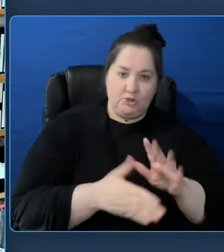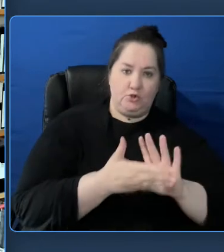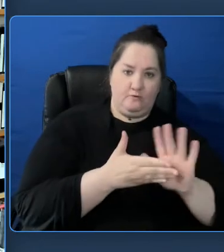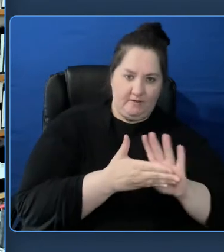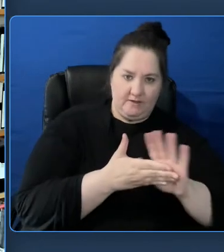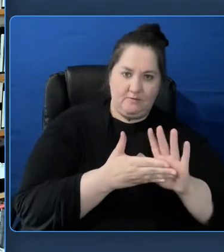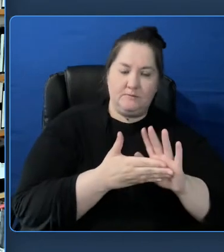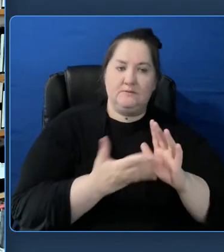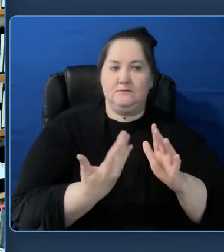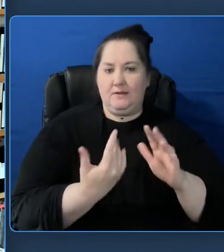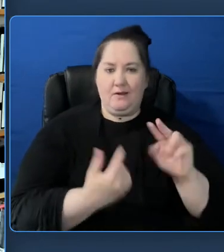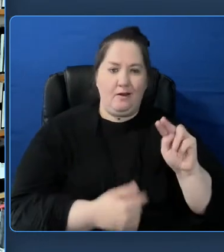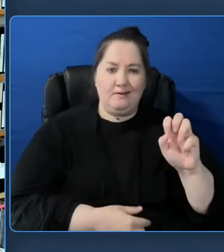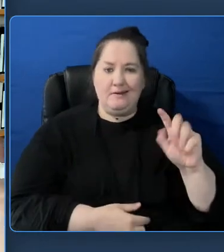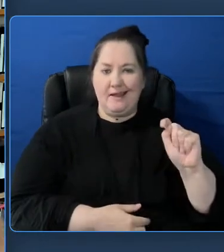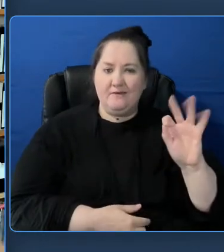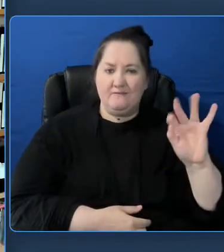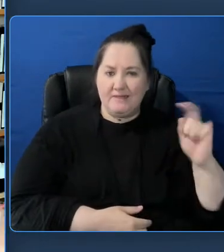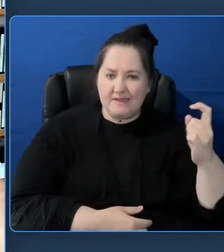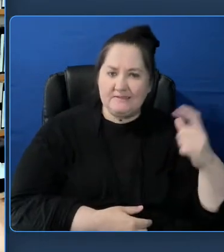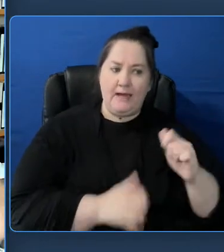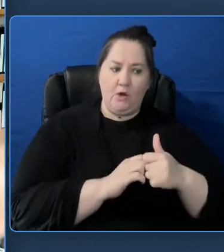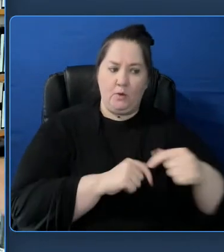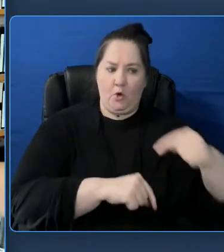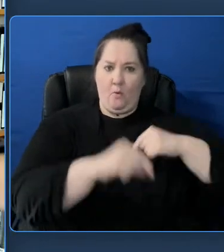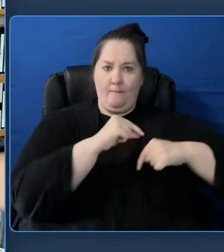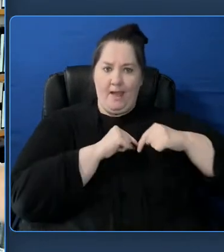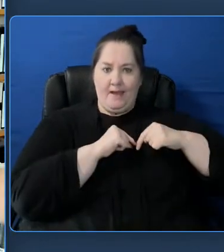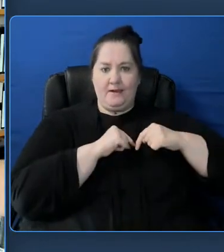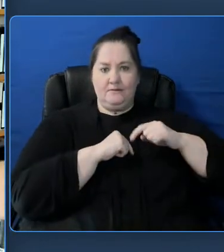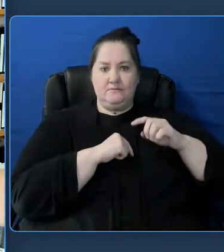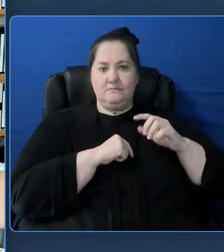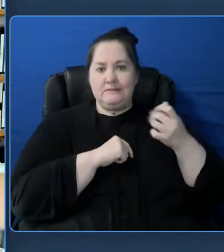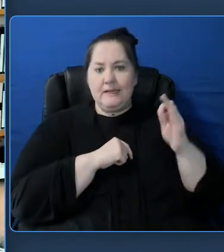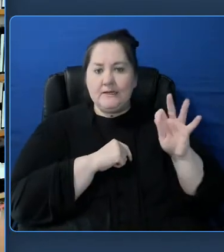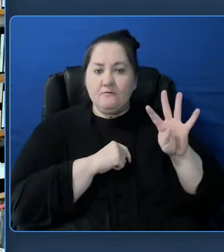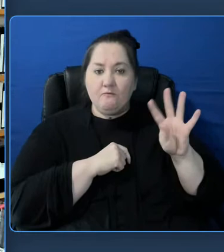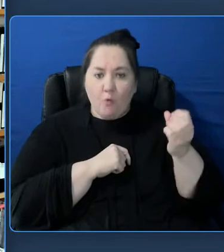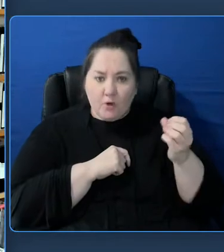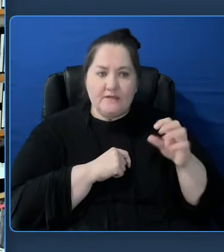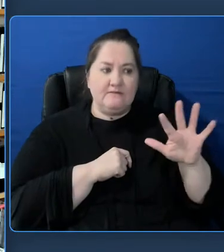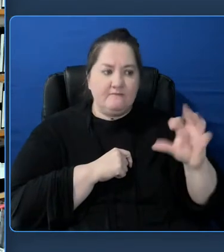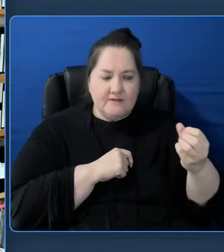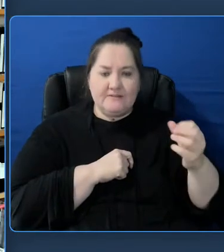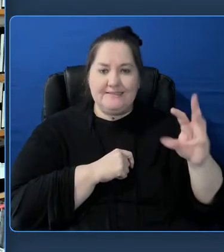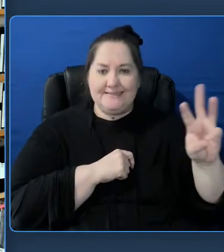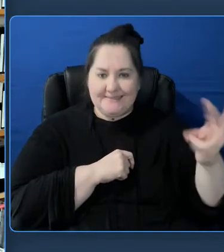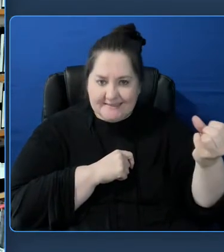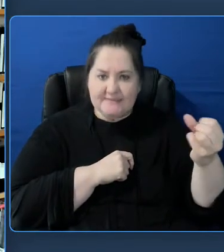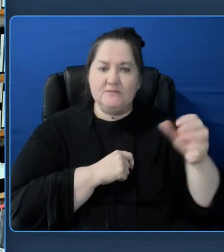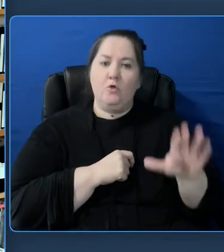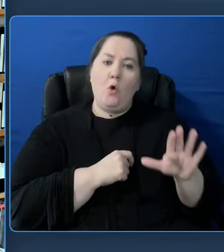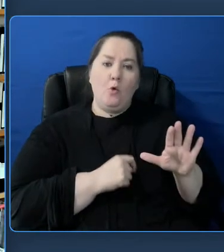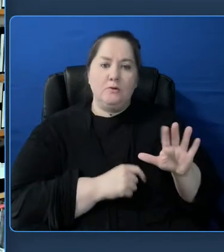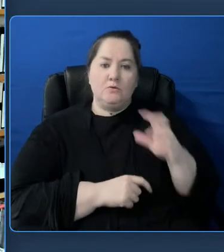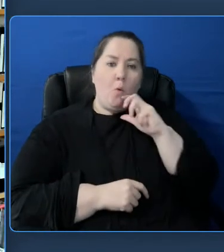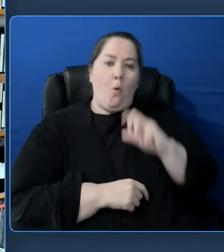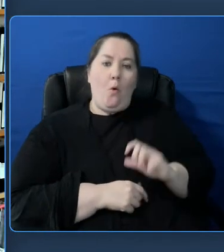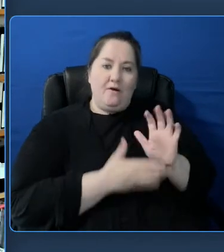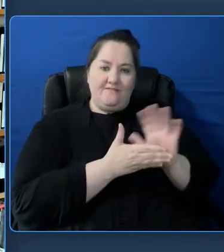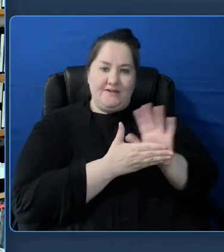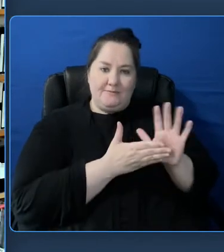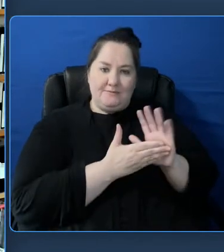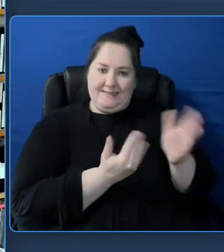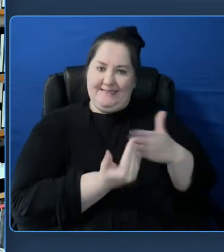films. How can we go back into the 40s, the 50s, get all those classic films described? It'd be easier to just